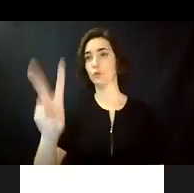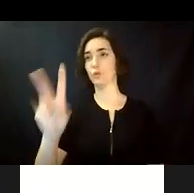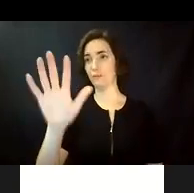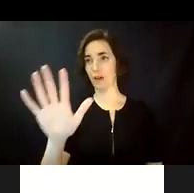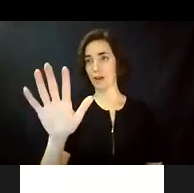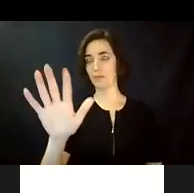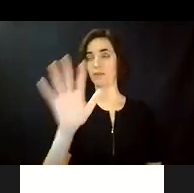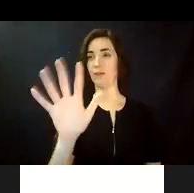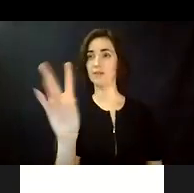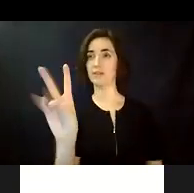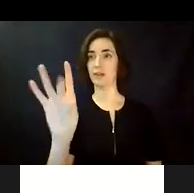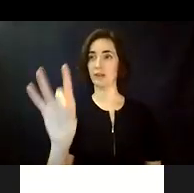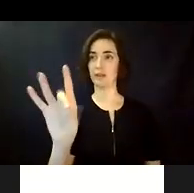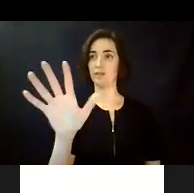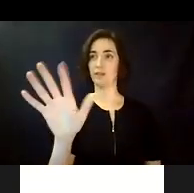225-578-5919 or emailing